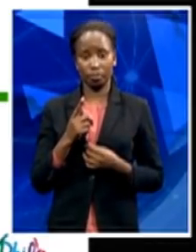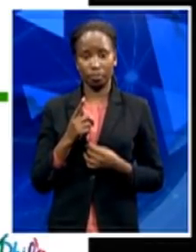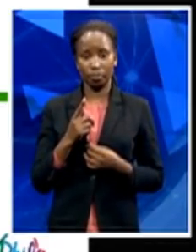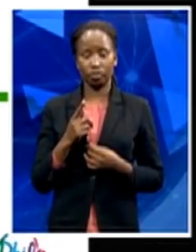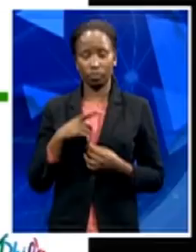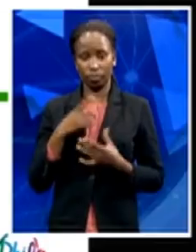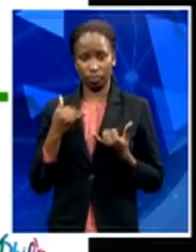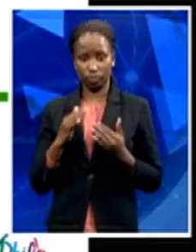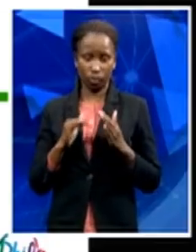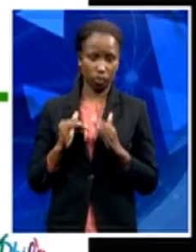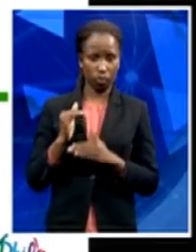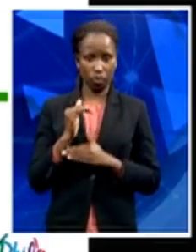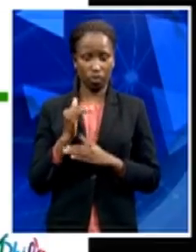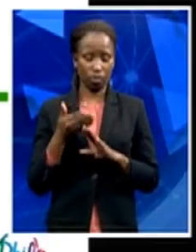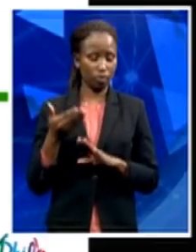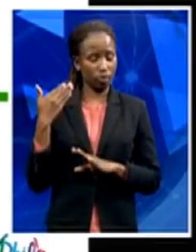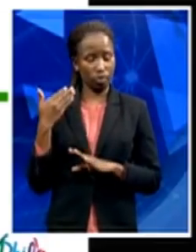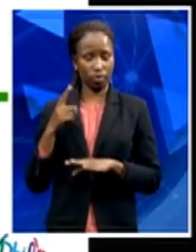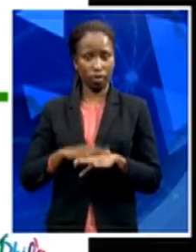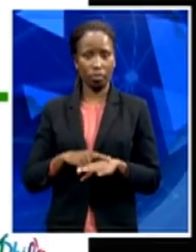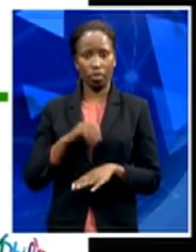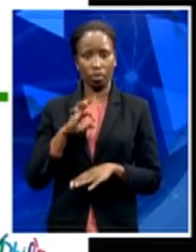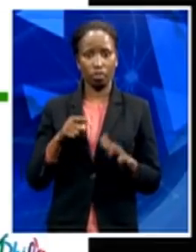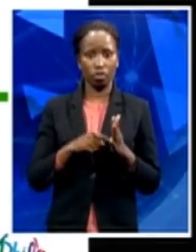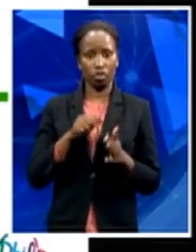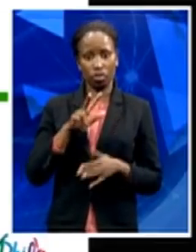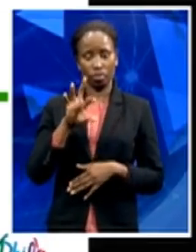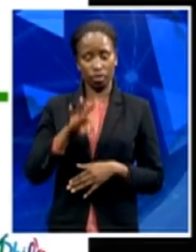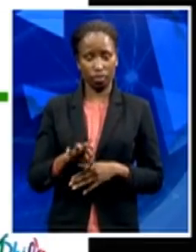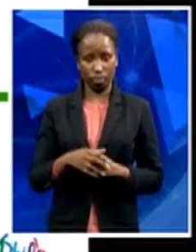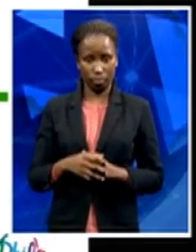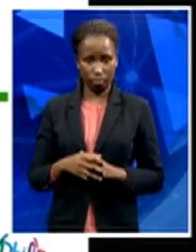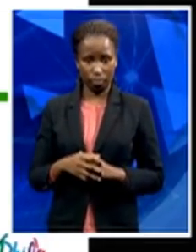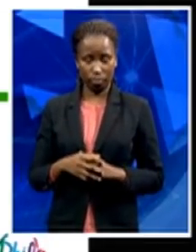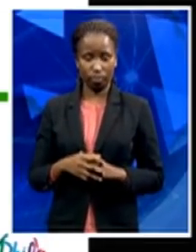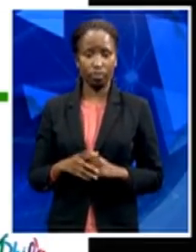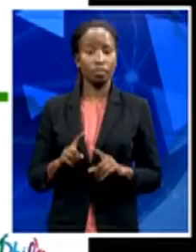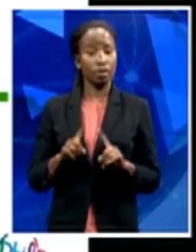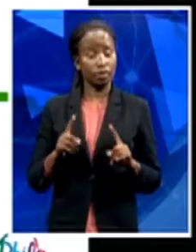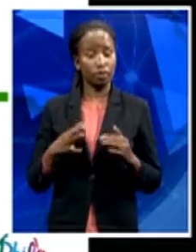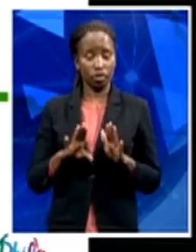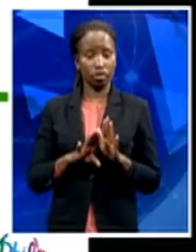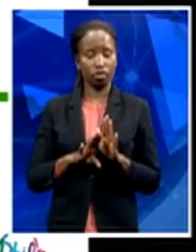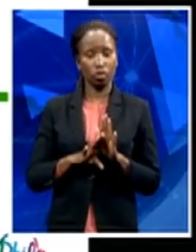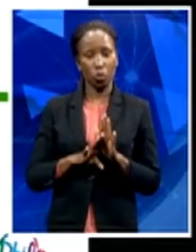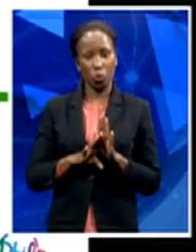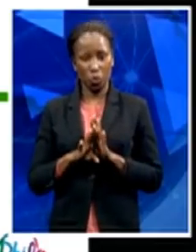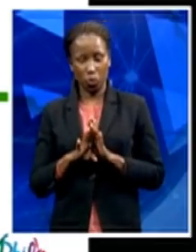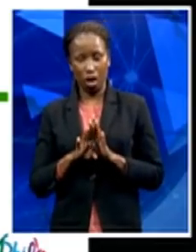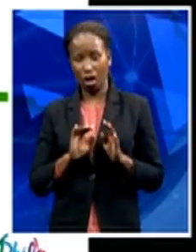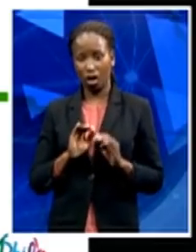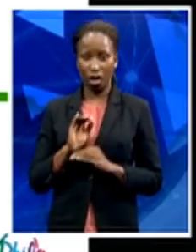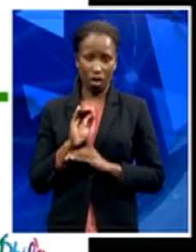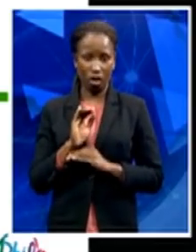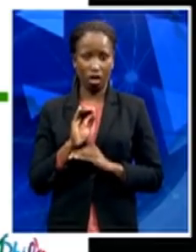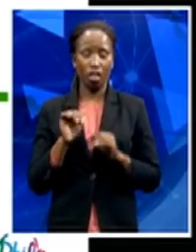at 3.8%, but we have really moved to a higher level of proportion of test